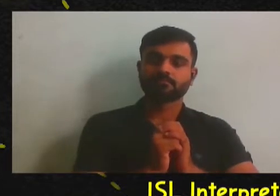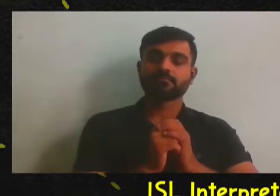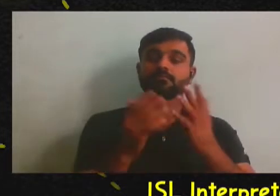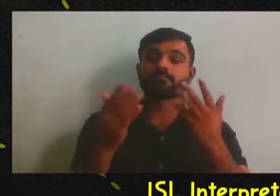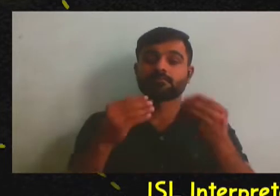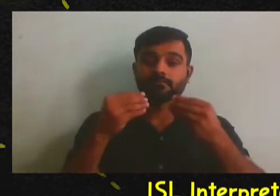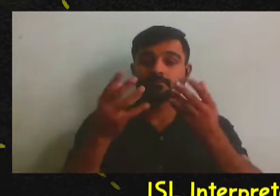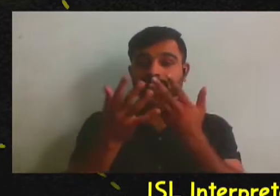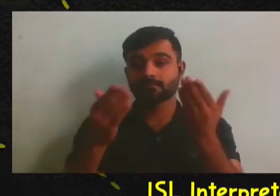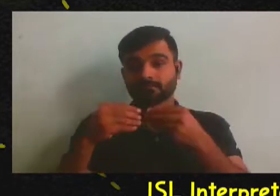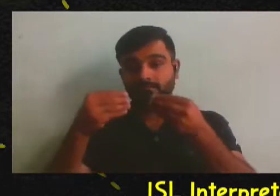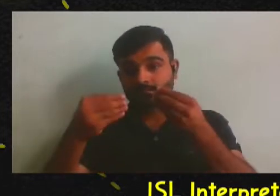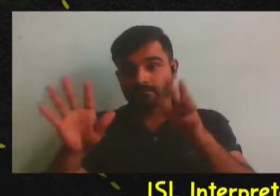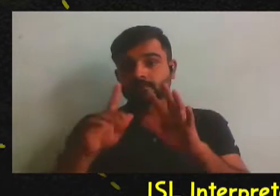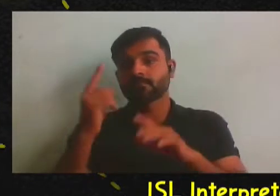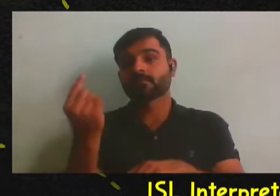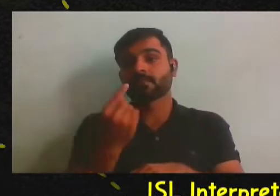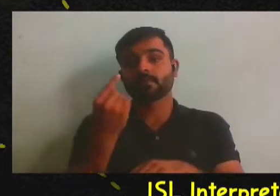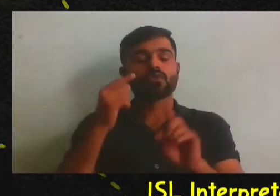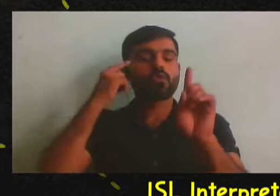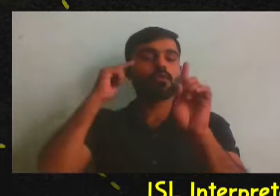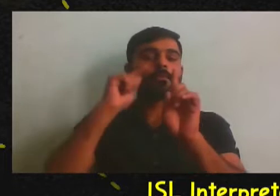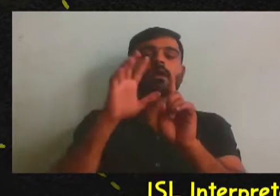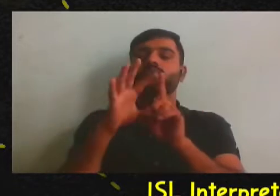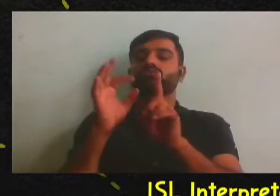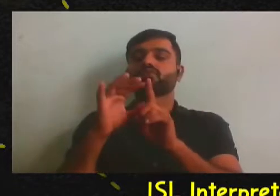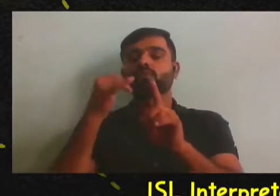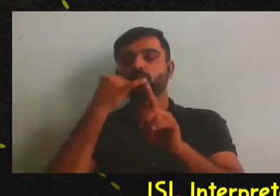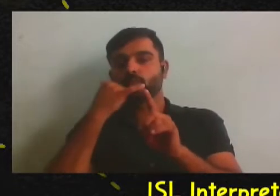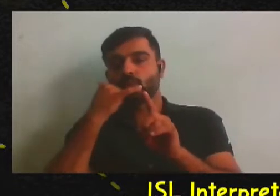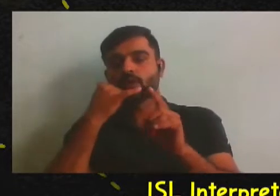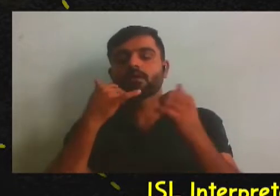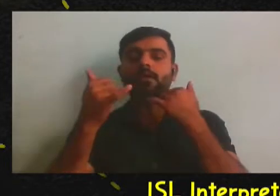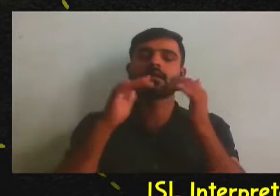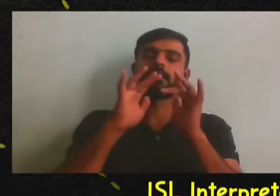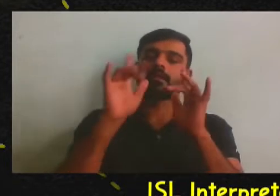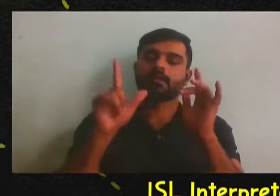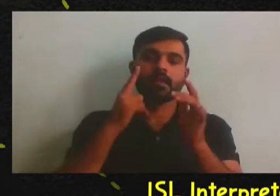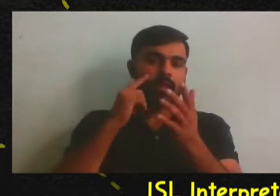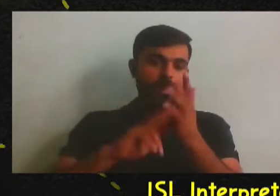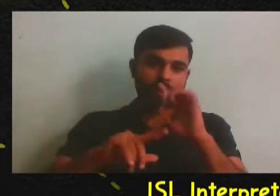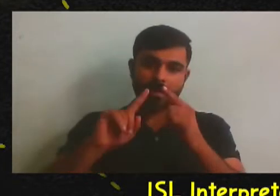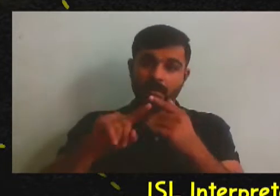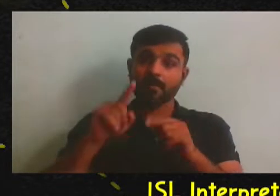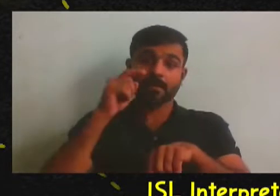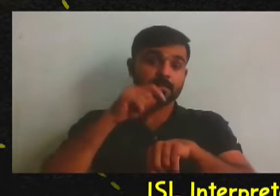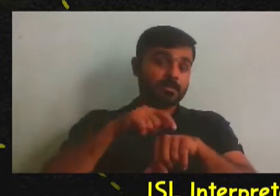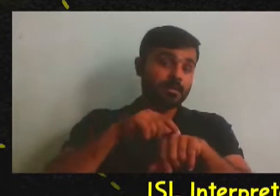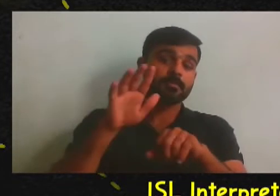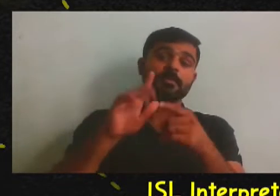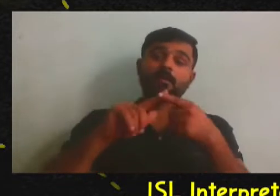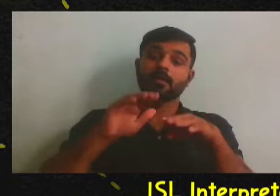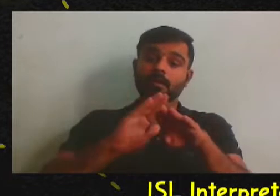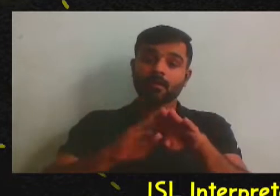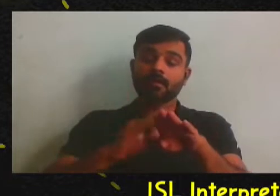providing these services, that was the only objective, to do a telephone helpline. But I think in terms of experience, there